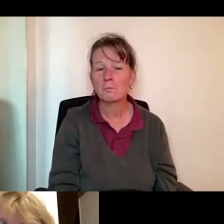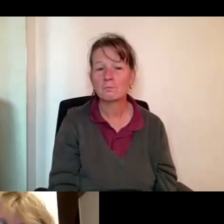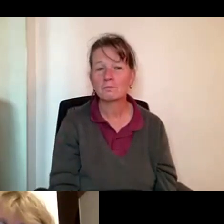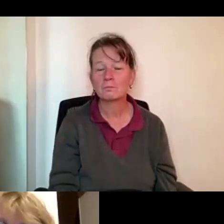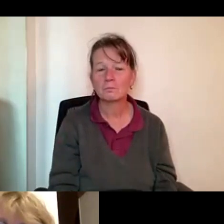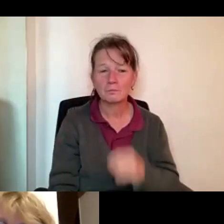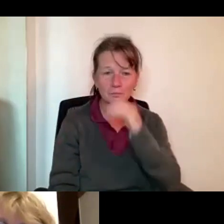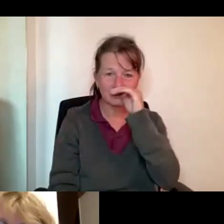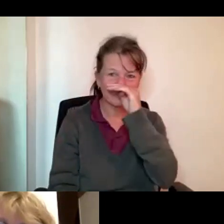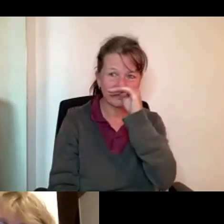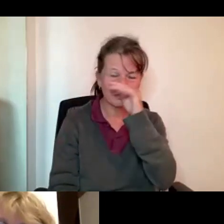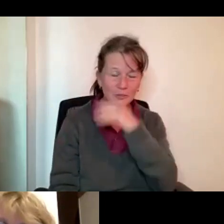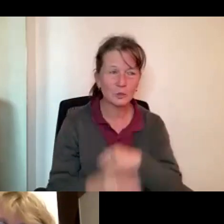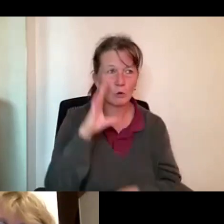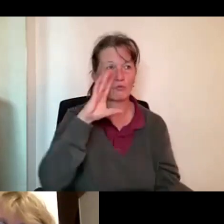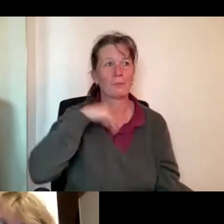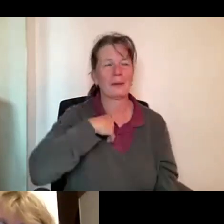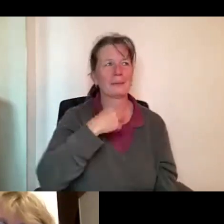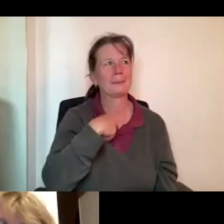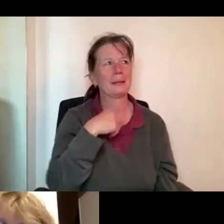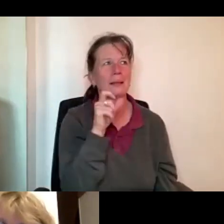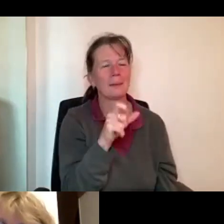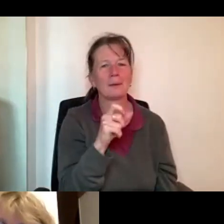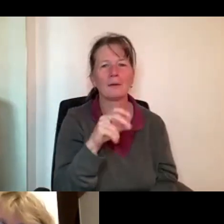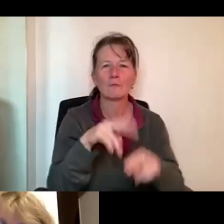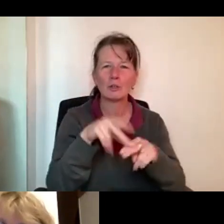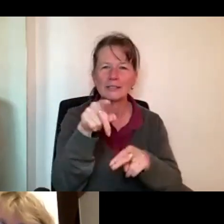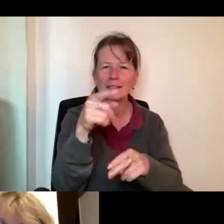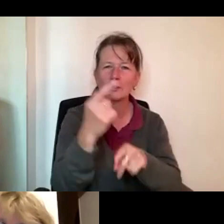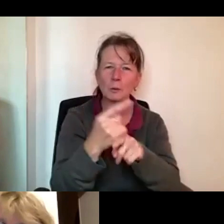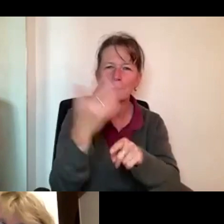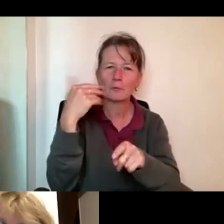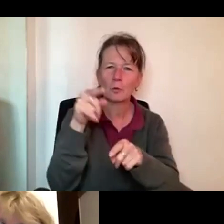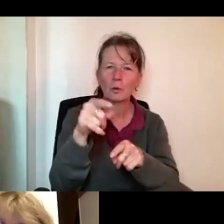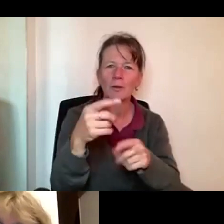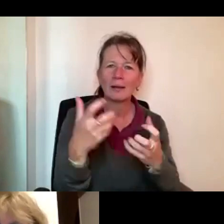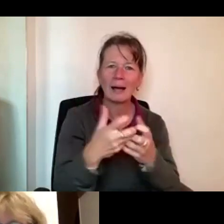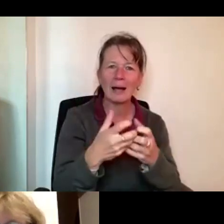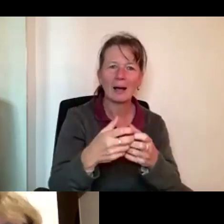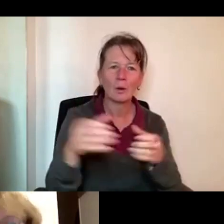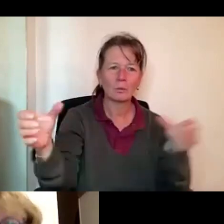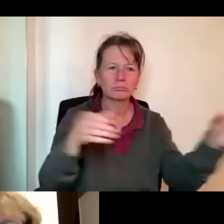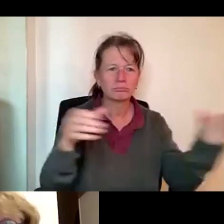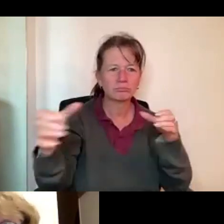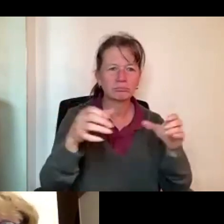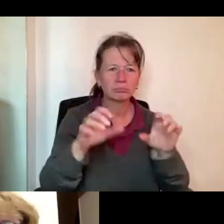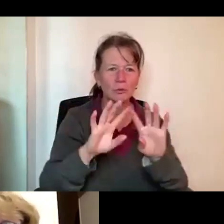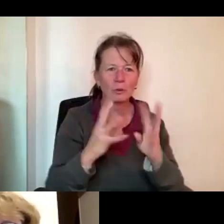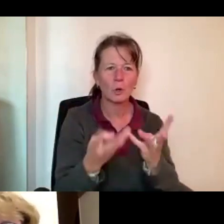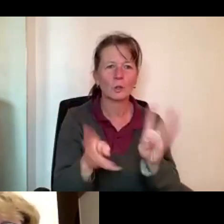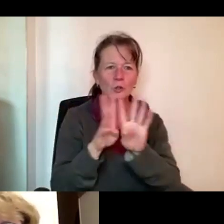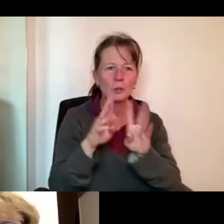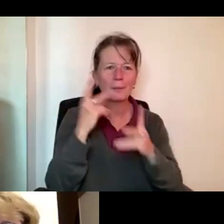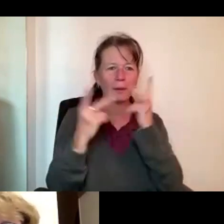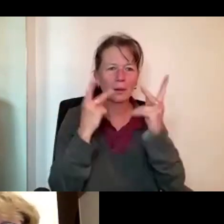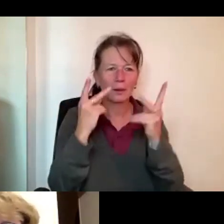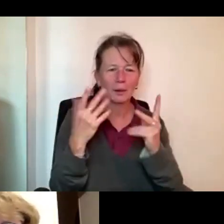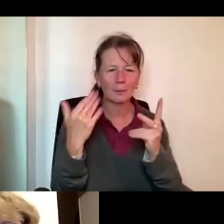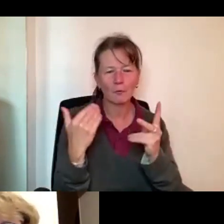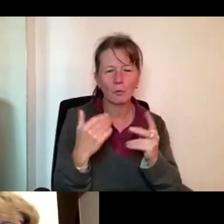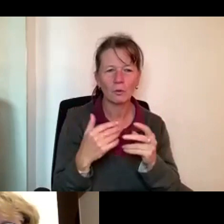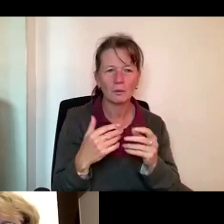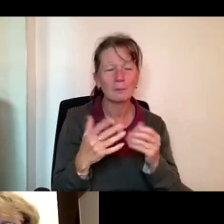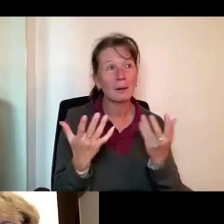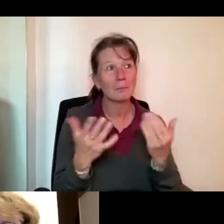work, and it reminded me a little bit of what Freddie was saying about how the ensemble came together, but in an even more kind